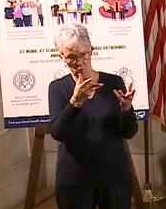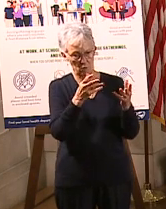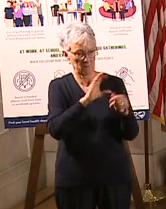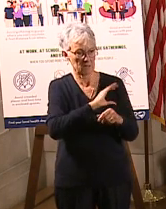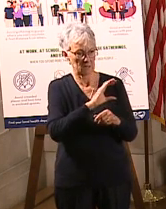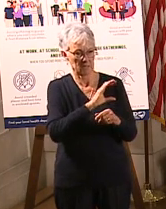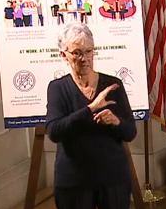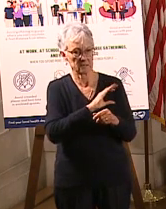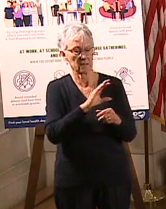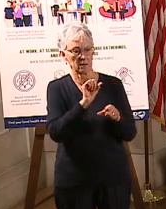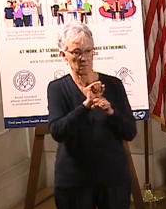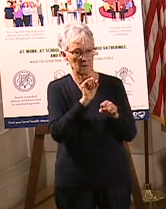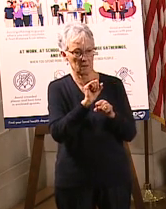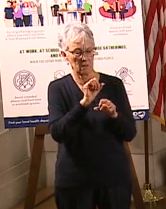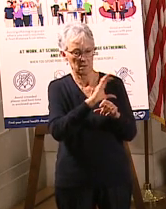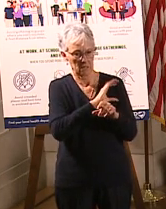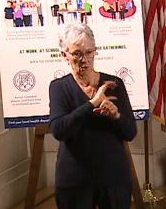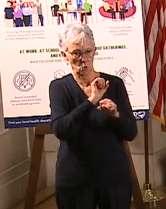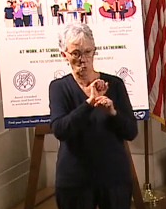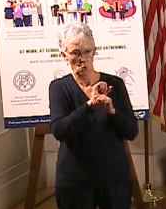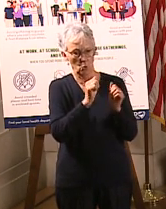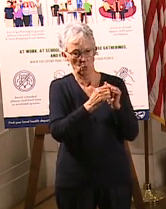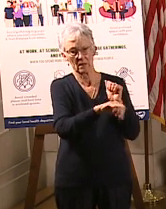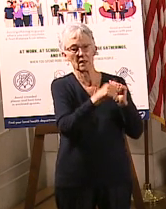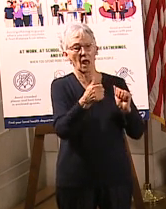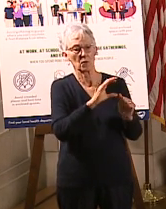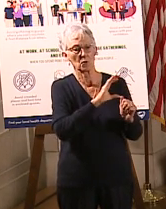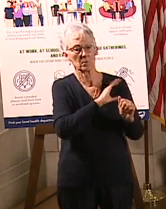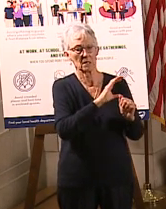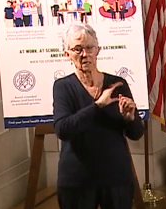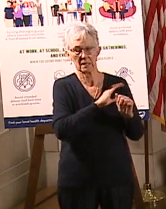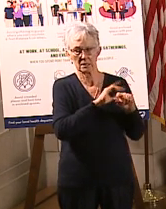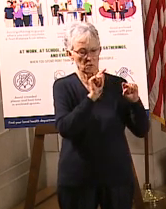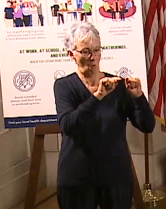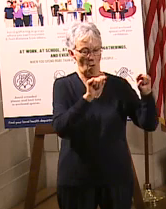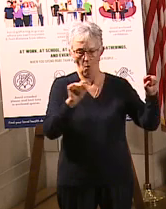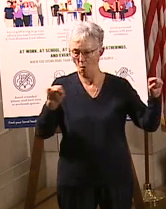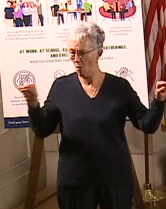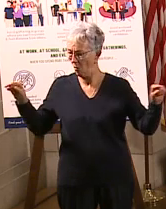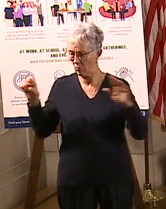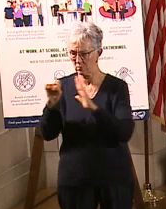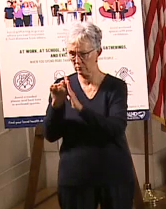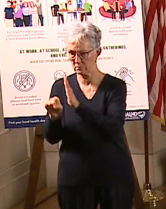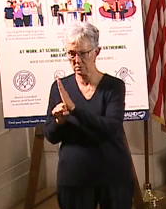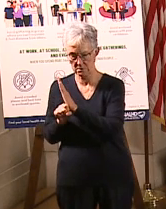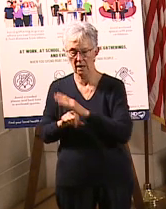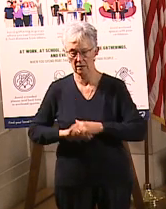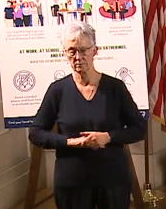Martha? Of the cases that you've worked on, which are